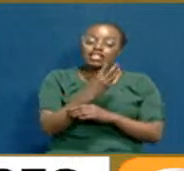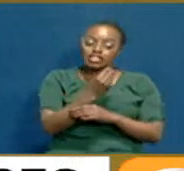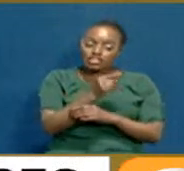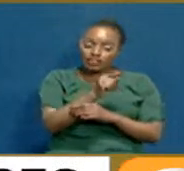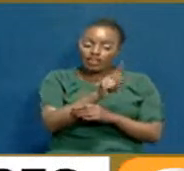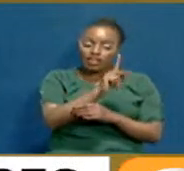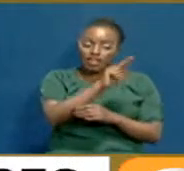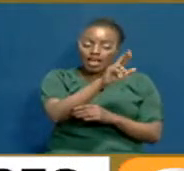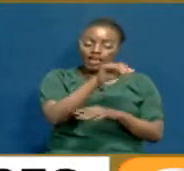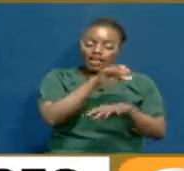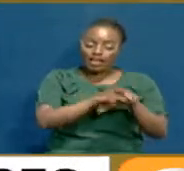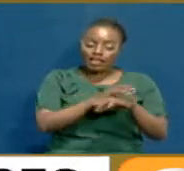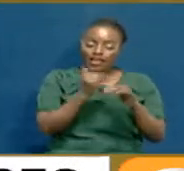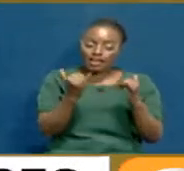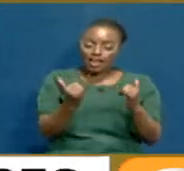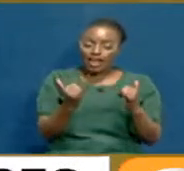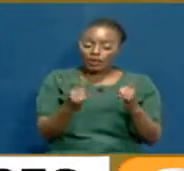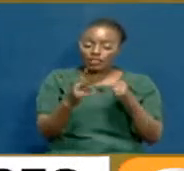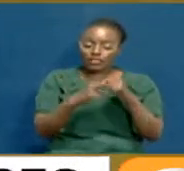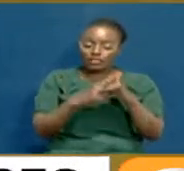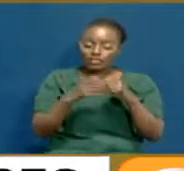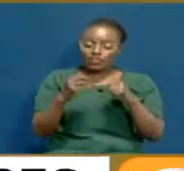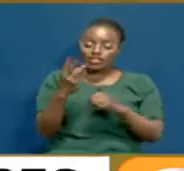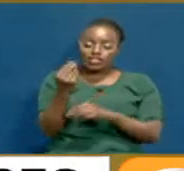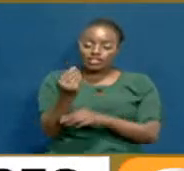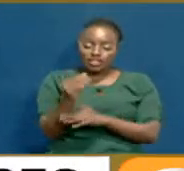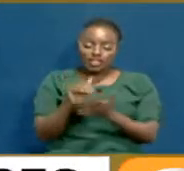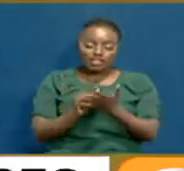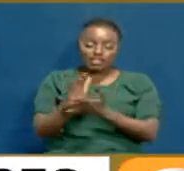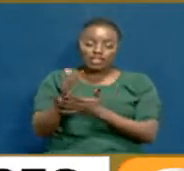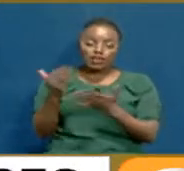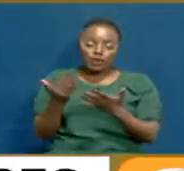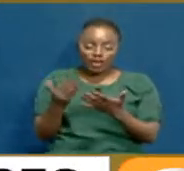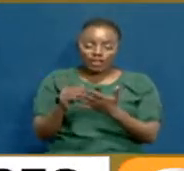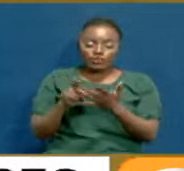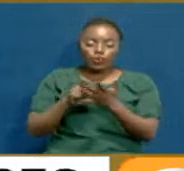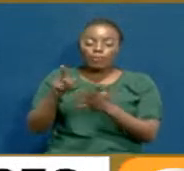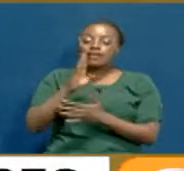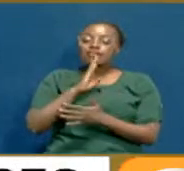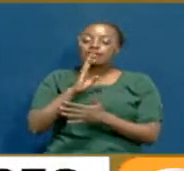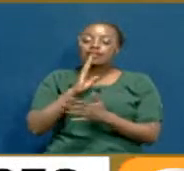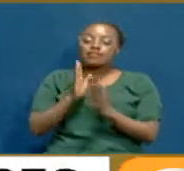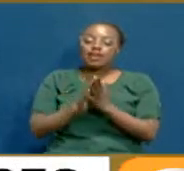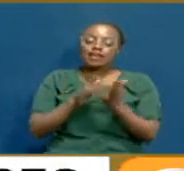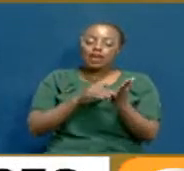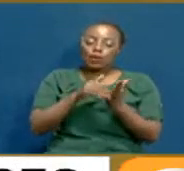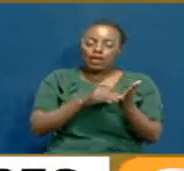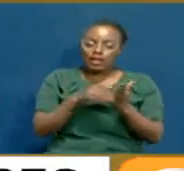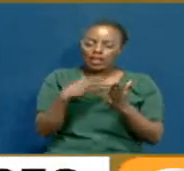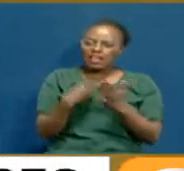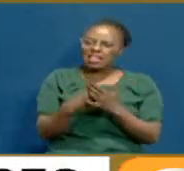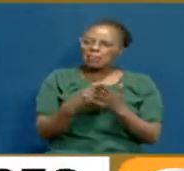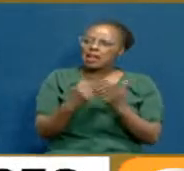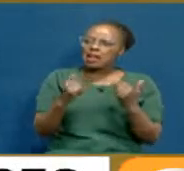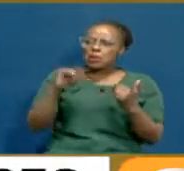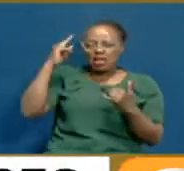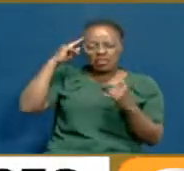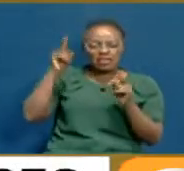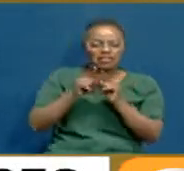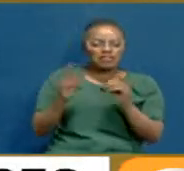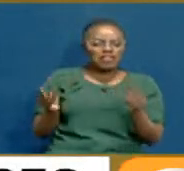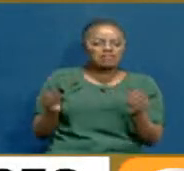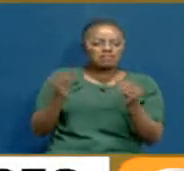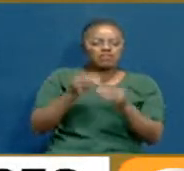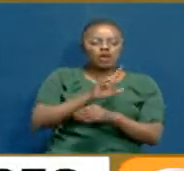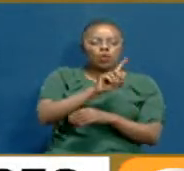CARE is collecting, currently 70 shillings mm-hmm. are going to debt repayment. And with the weakening of a shilling, I think now the exchange rate is